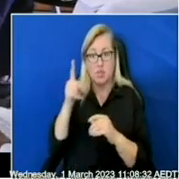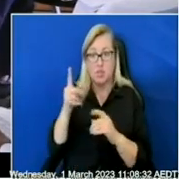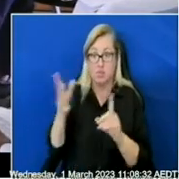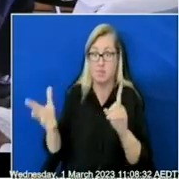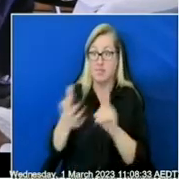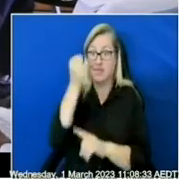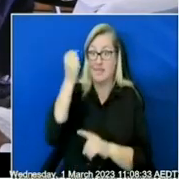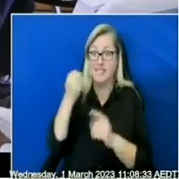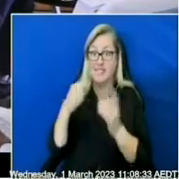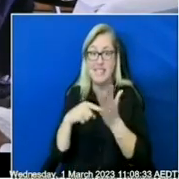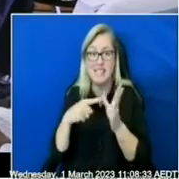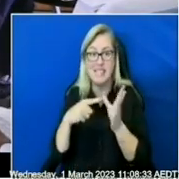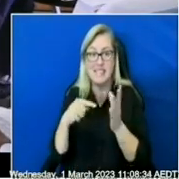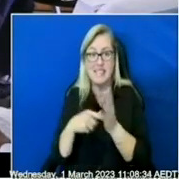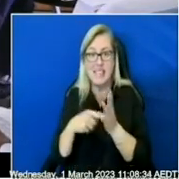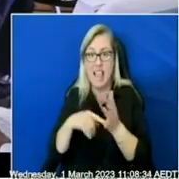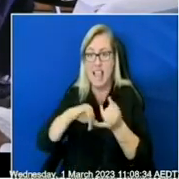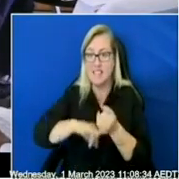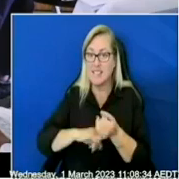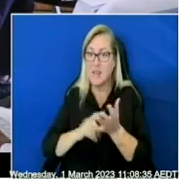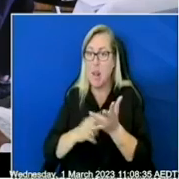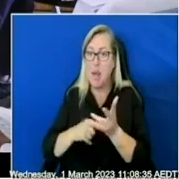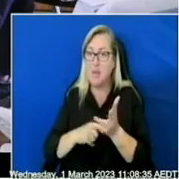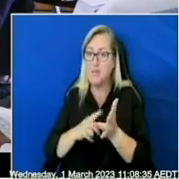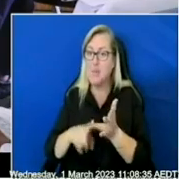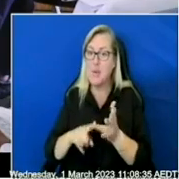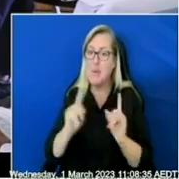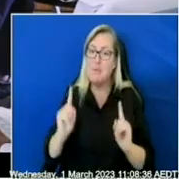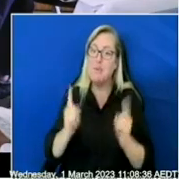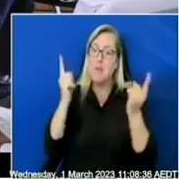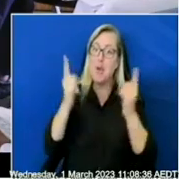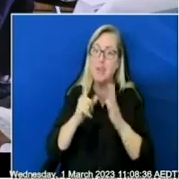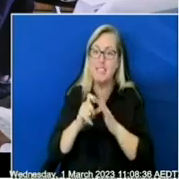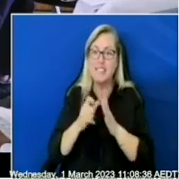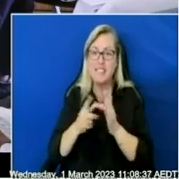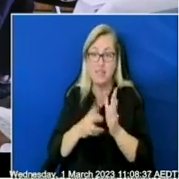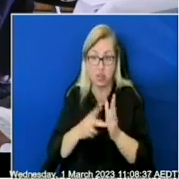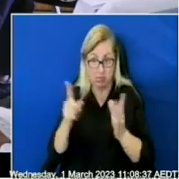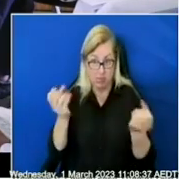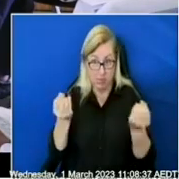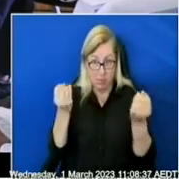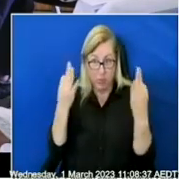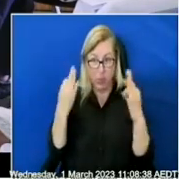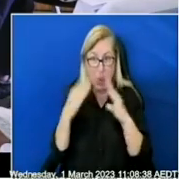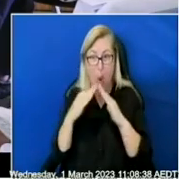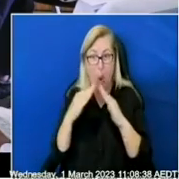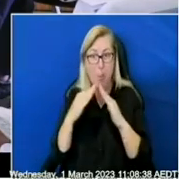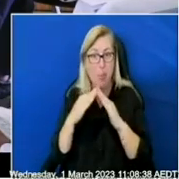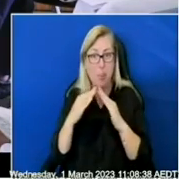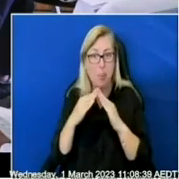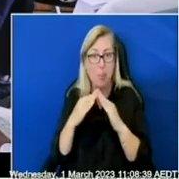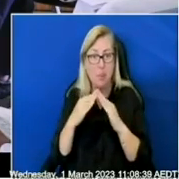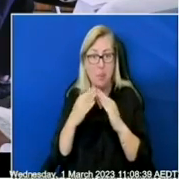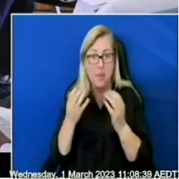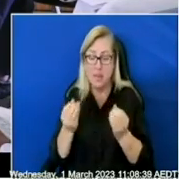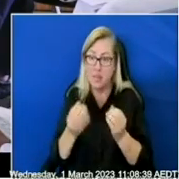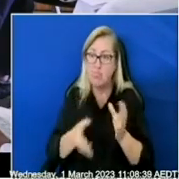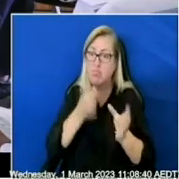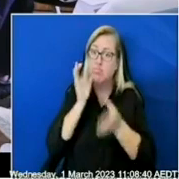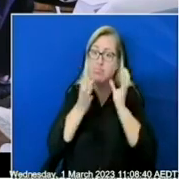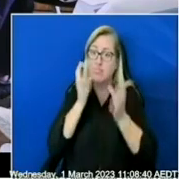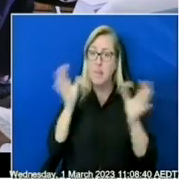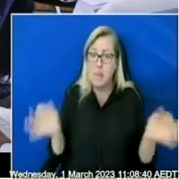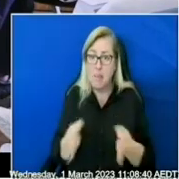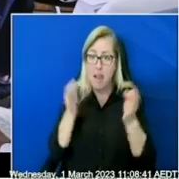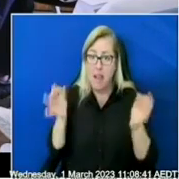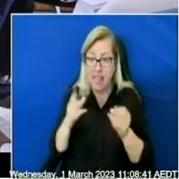First division. Really? She was in the park then. She was homeless. She was homeless and she was drinking in the park and next minute she won Tuts Lotto. She put on a